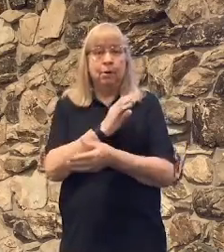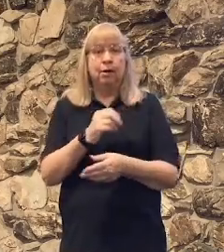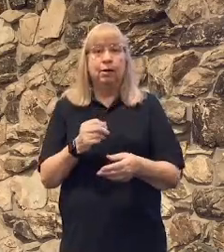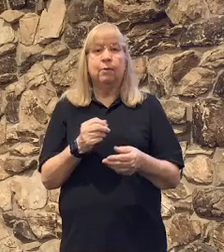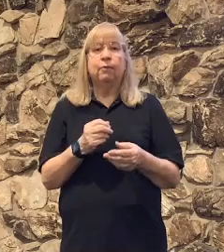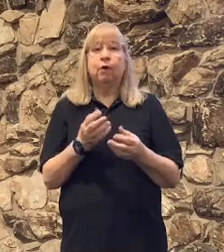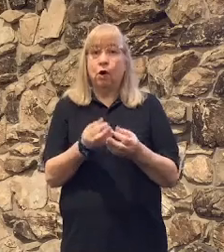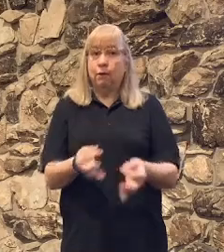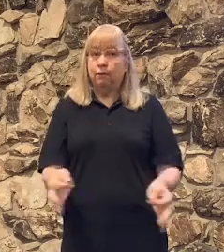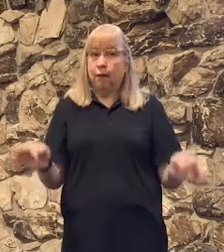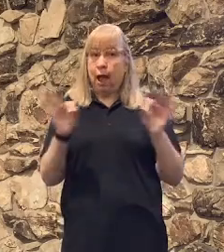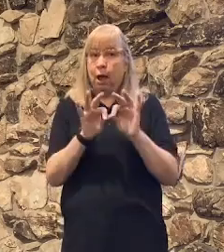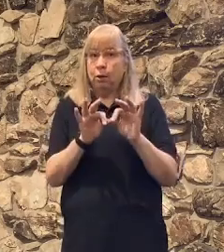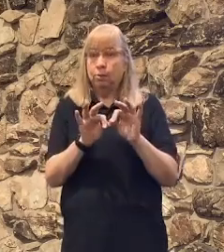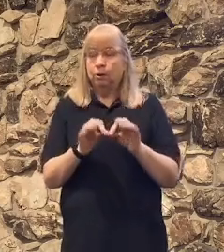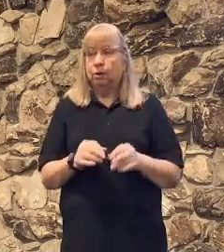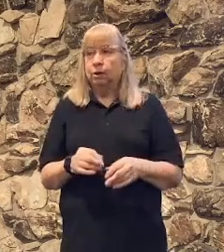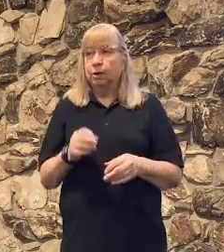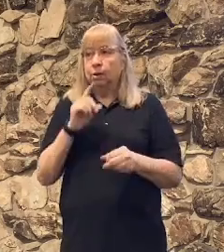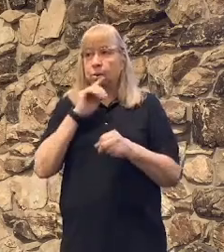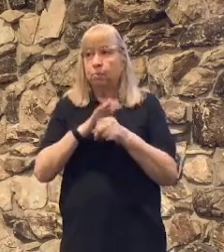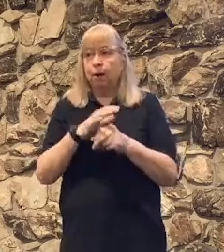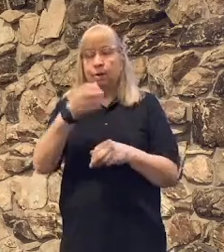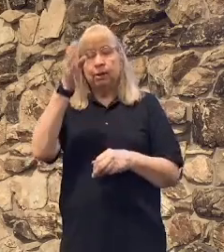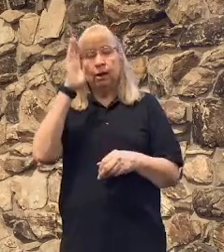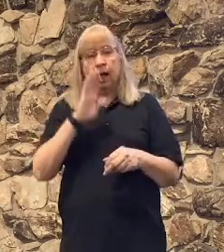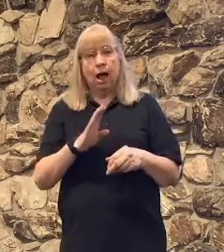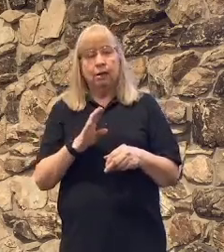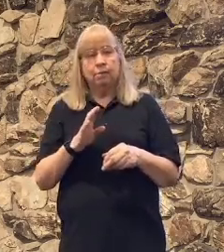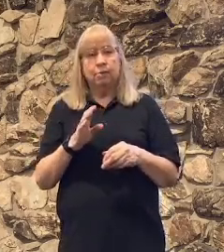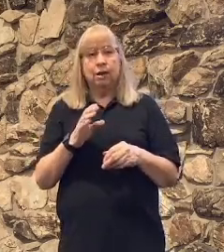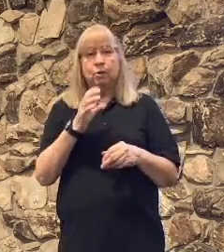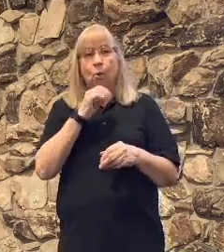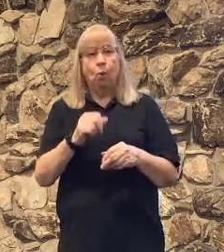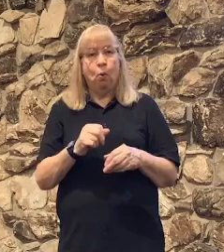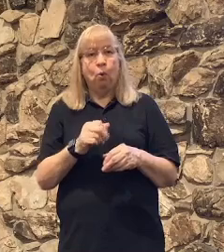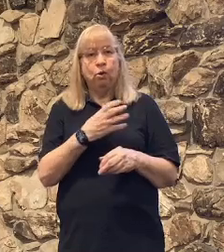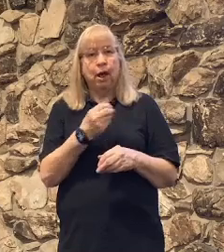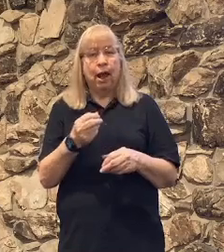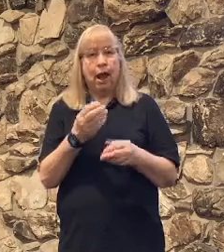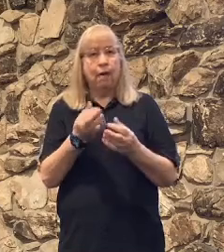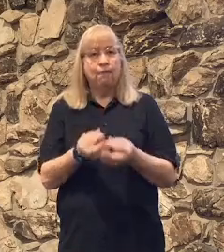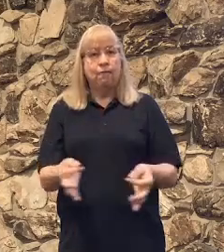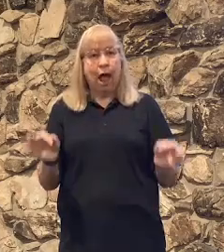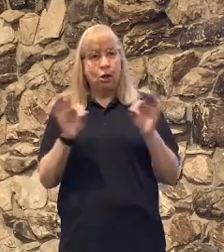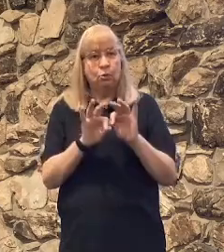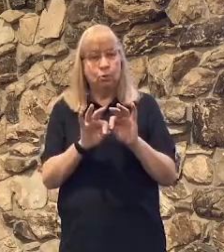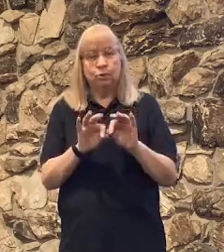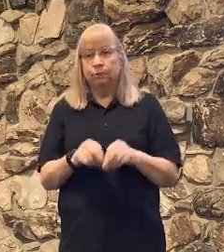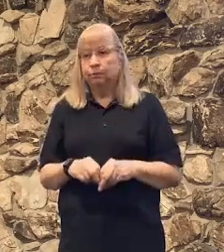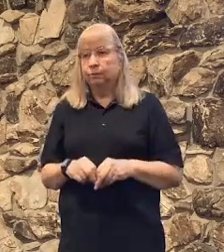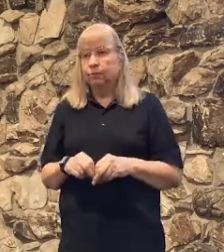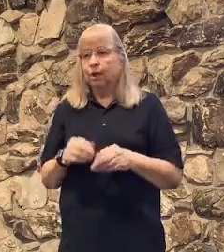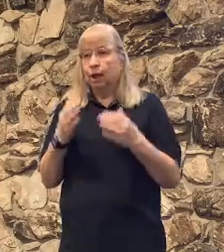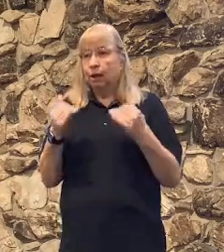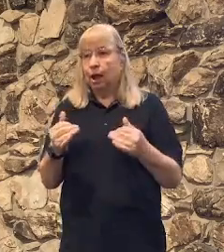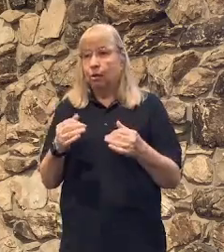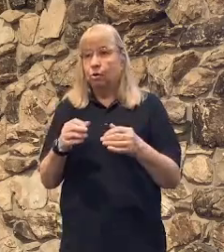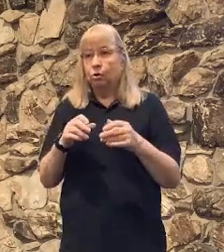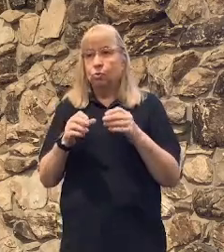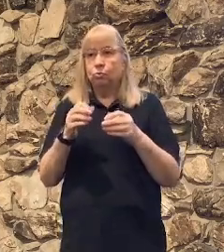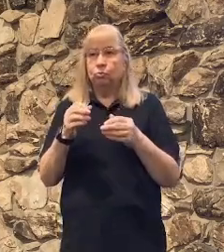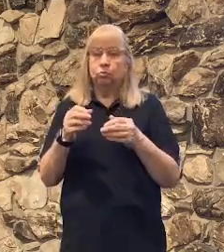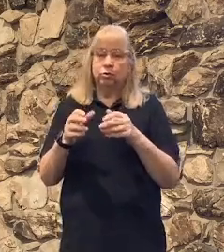with promises from God. Our Bible is both old and valuable. So now you can remove the gold paper. Let's see what's